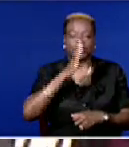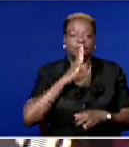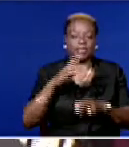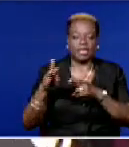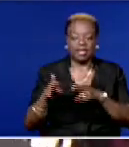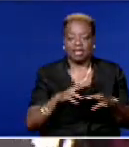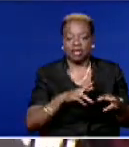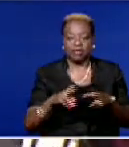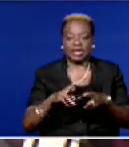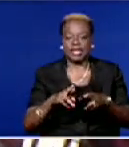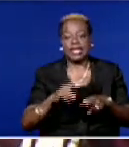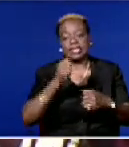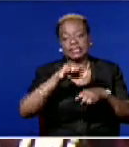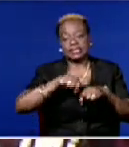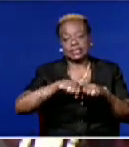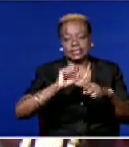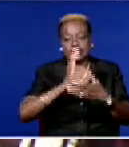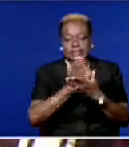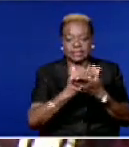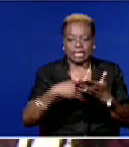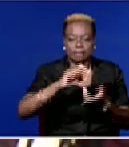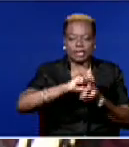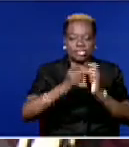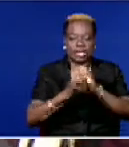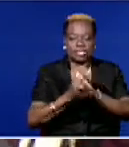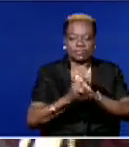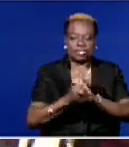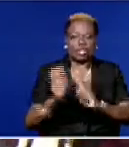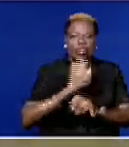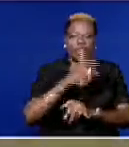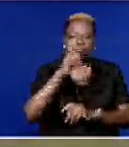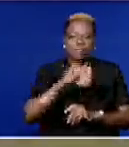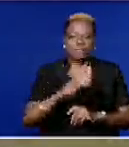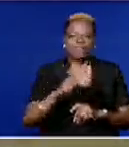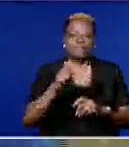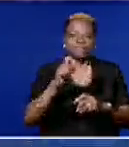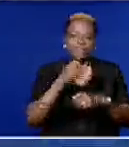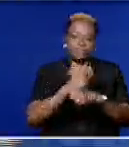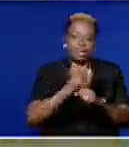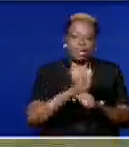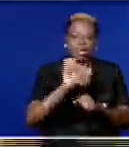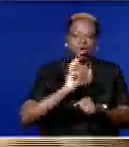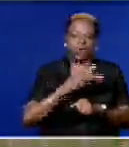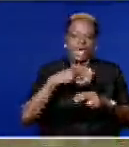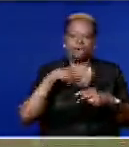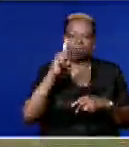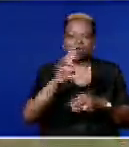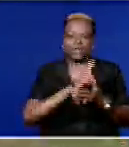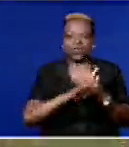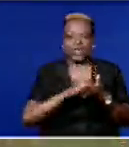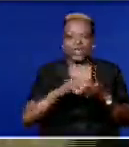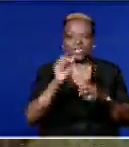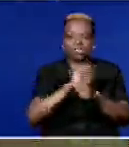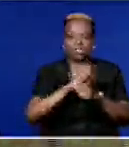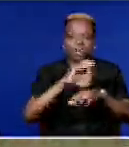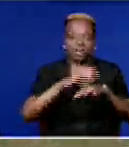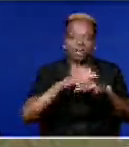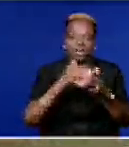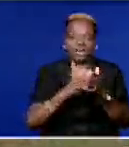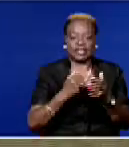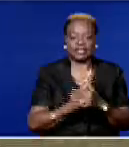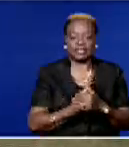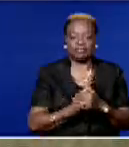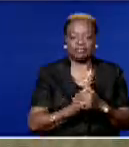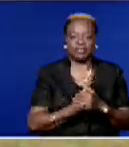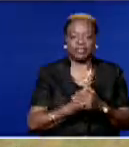make? Plenty of adjustments, but like I say, we have a week to work on it, and we'll work on it this week. Next week. Just tell me a bit about the team's focus heading into championship. All we're trying to